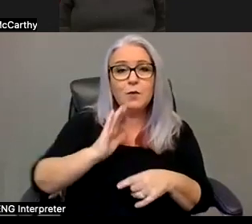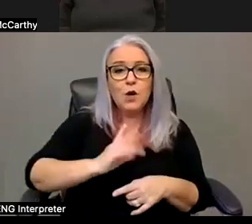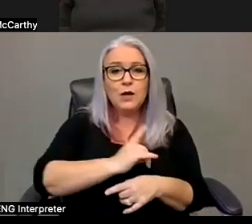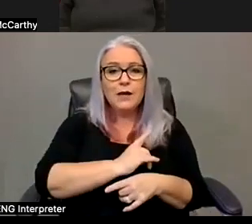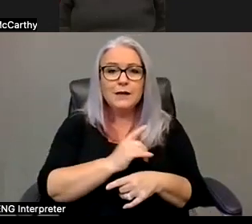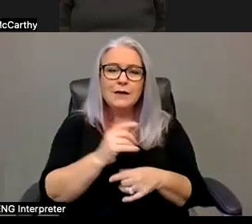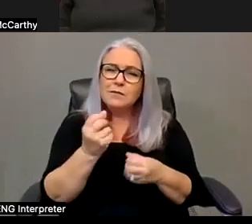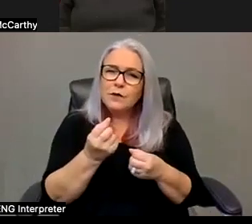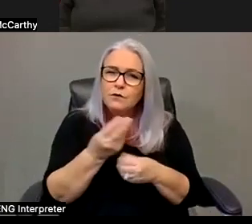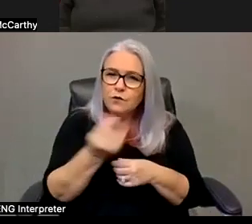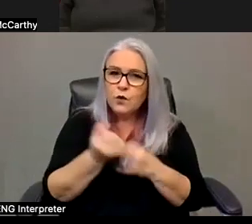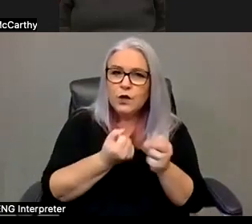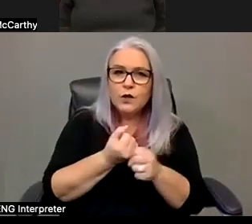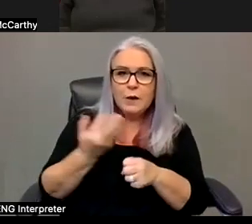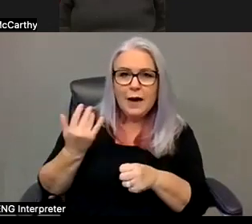so many years ago.